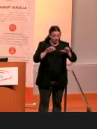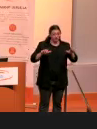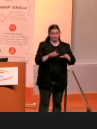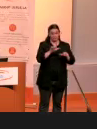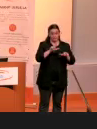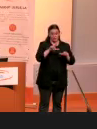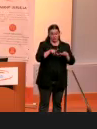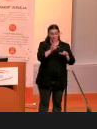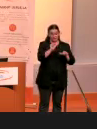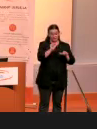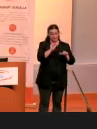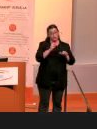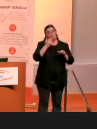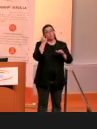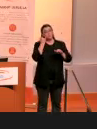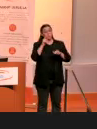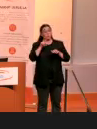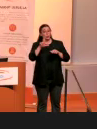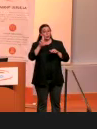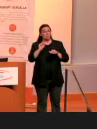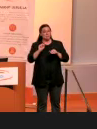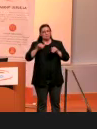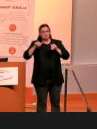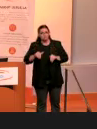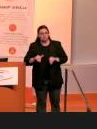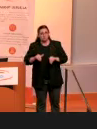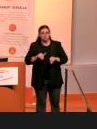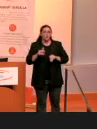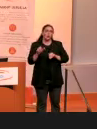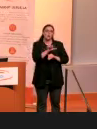patients whose lupus is inactive, compared to patients who don't have any lupus